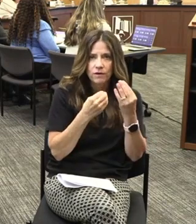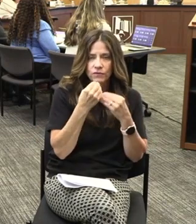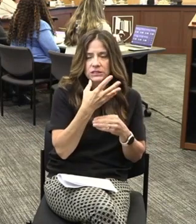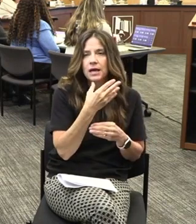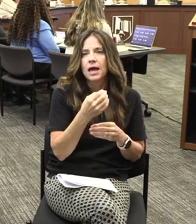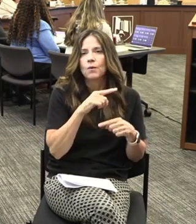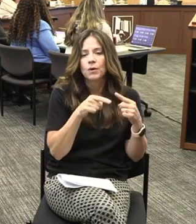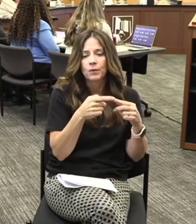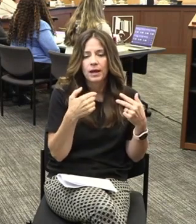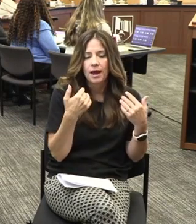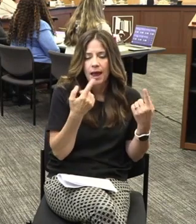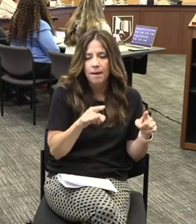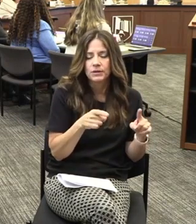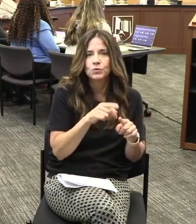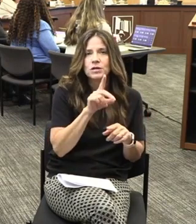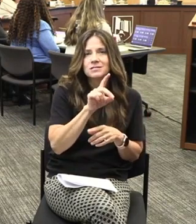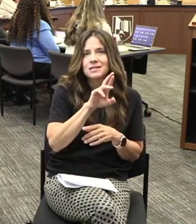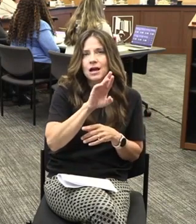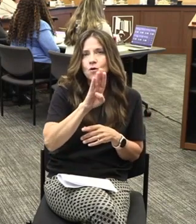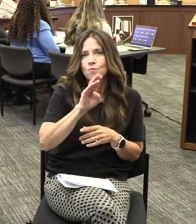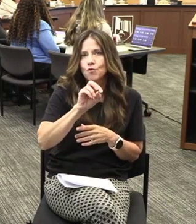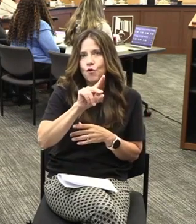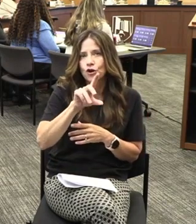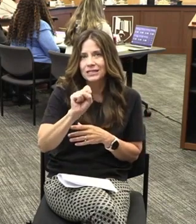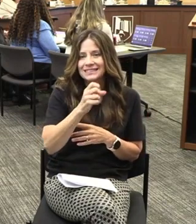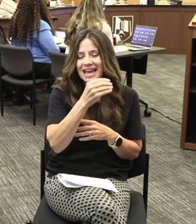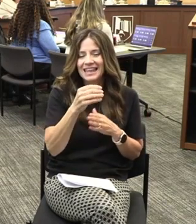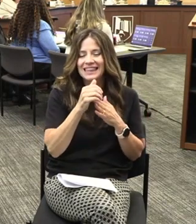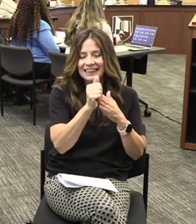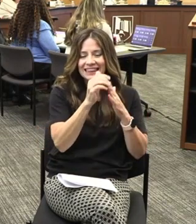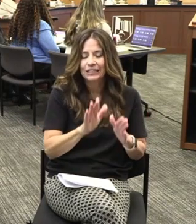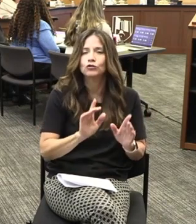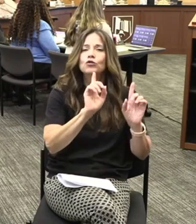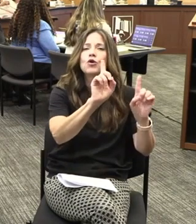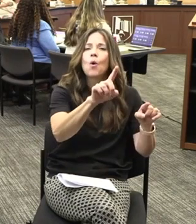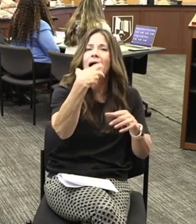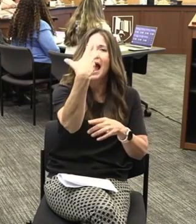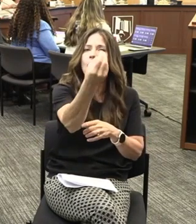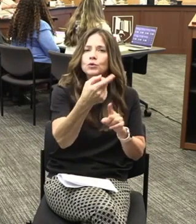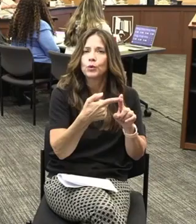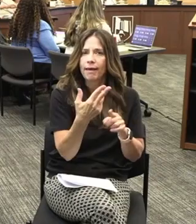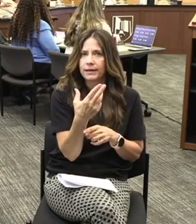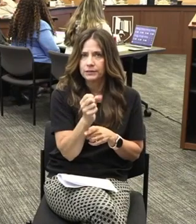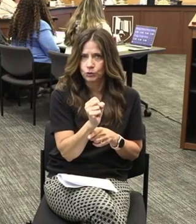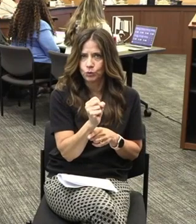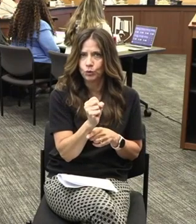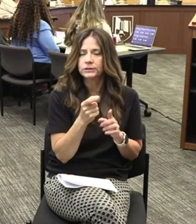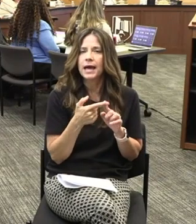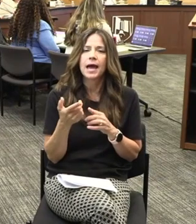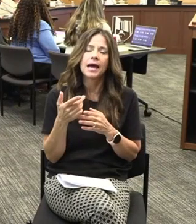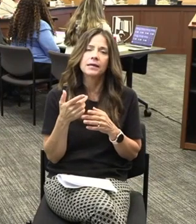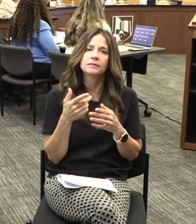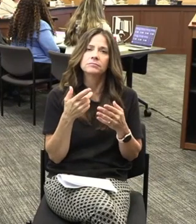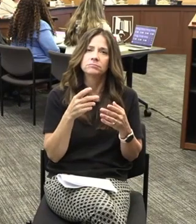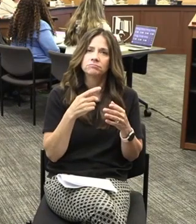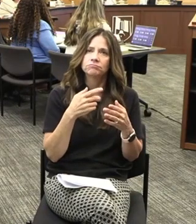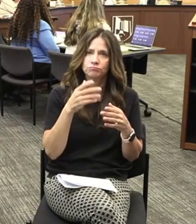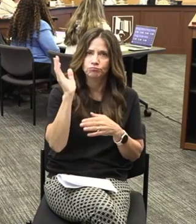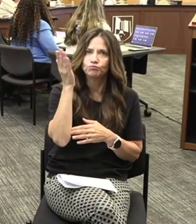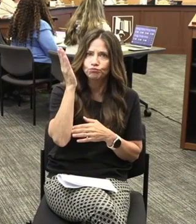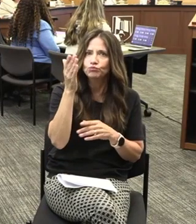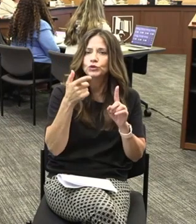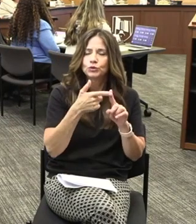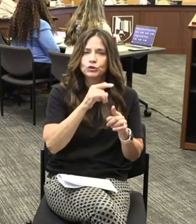when Dr. Brooks and our faculty leaders go out to the high schools to take the message of JJC to our